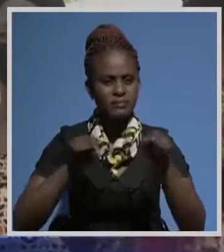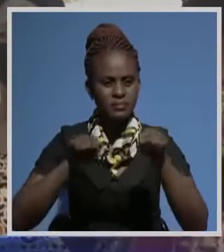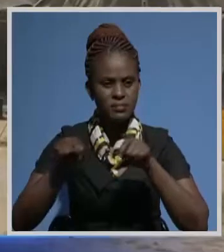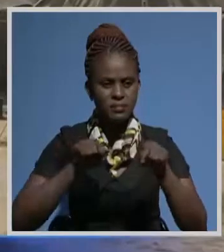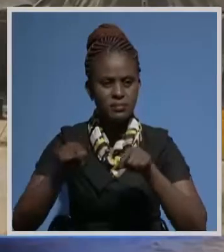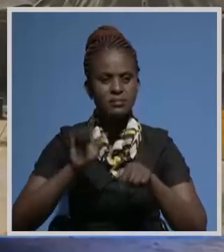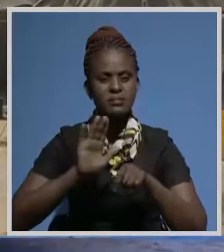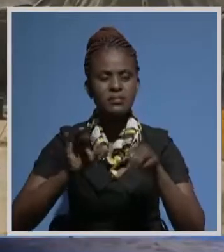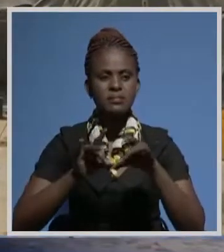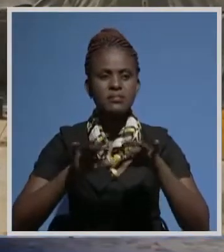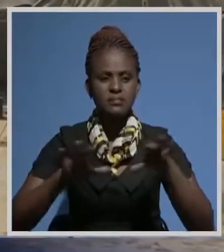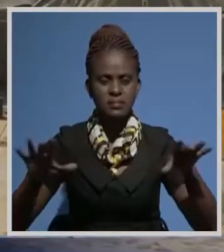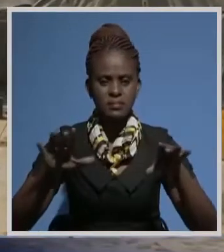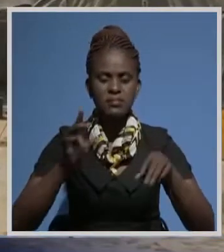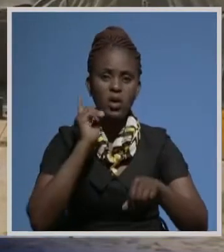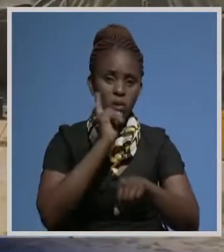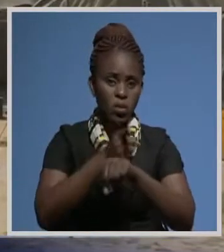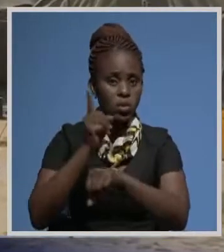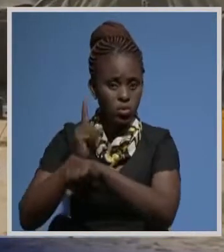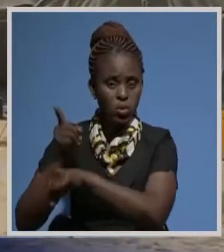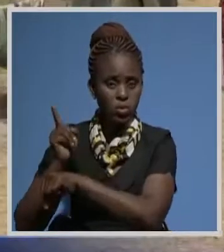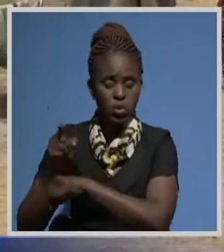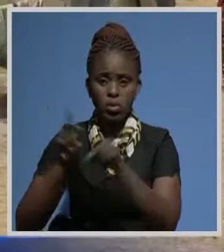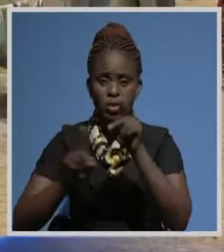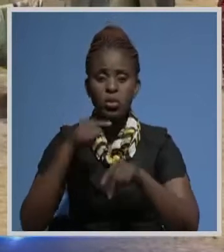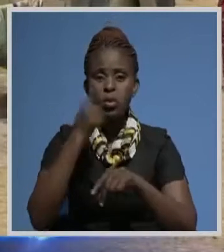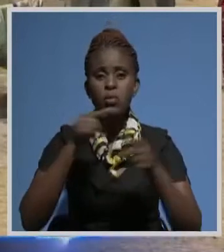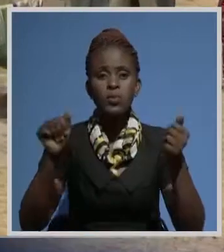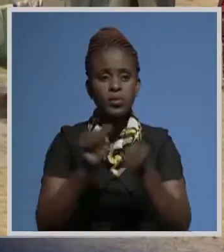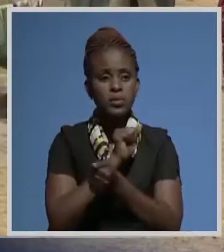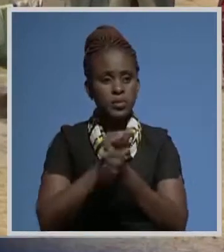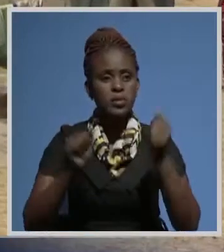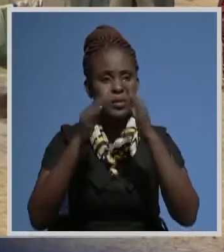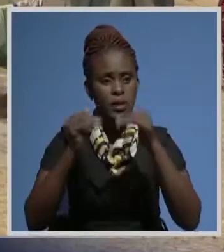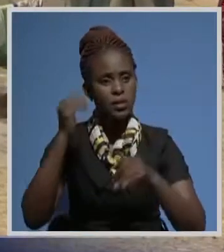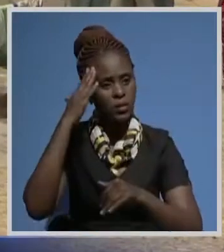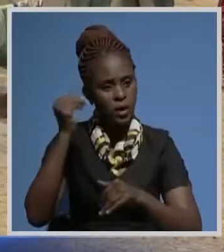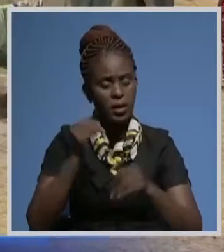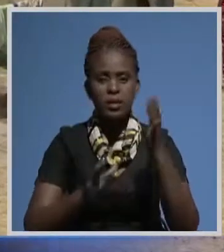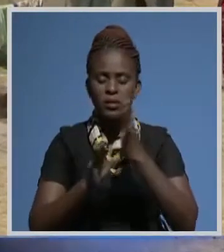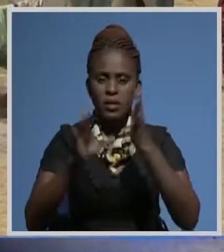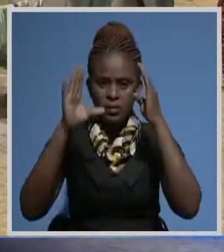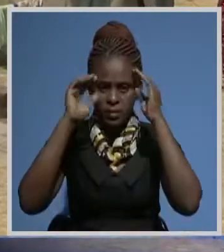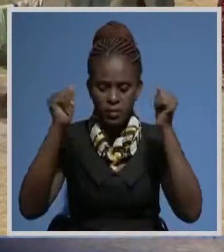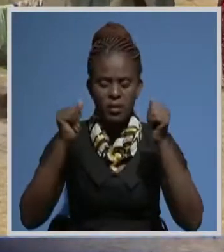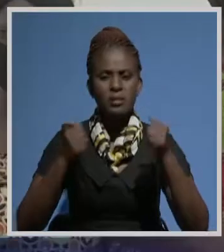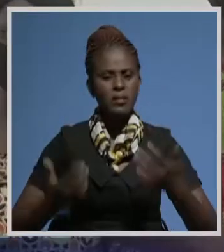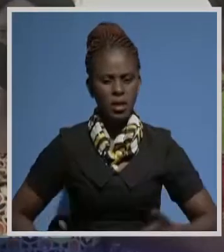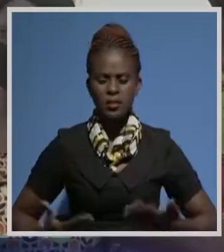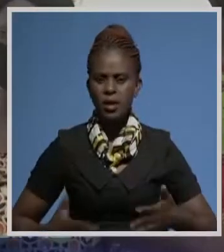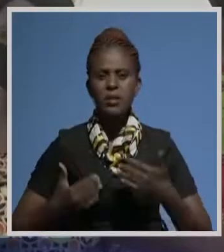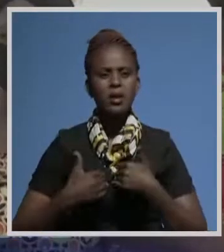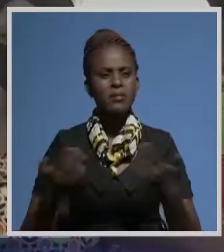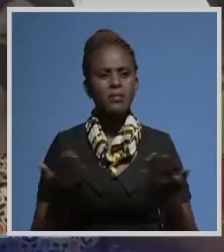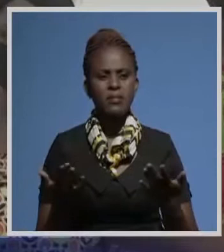mine. A timely warning to those that demolished houses, and that is why the Vice President is not happy.